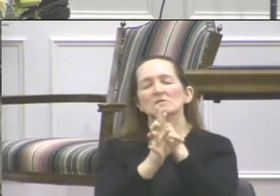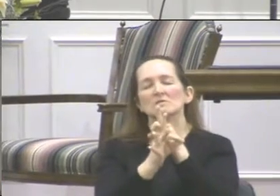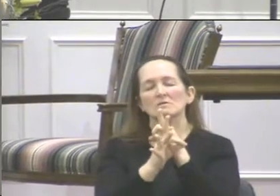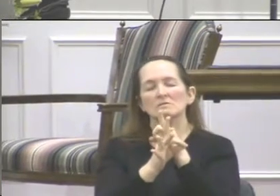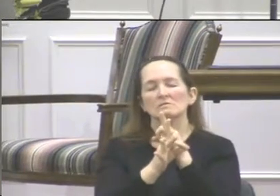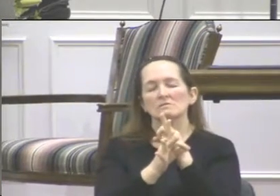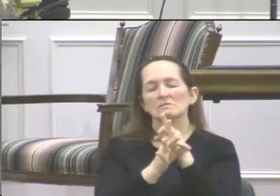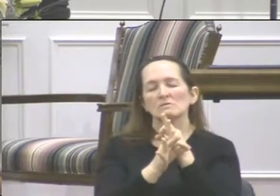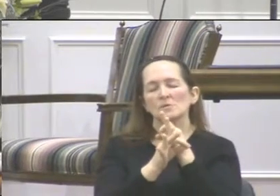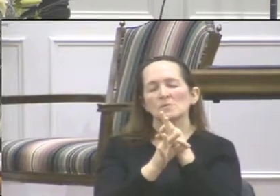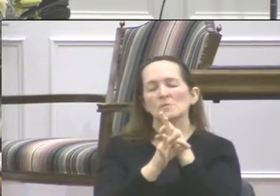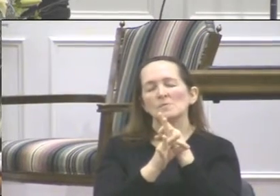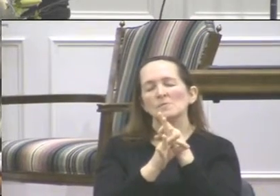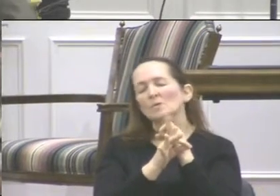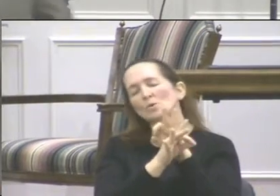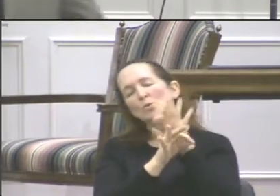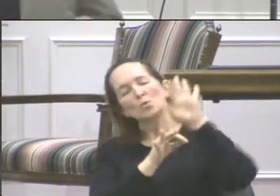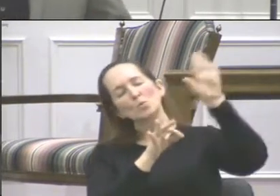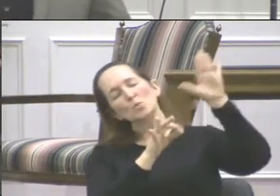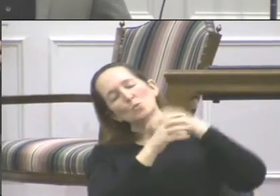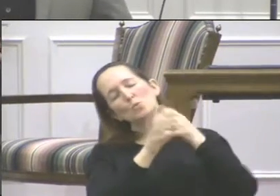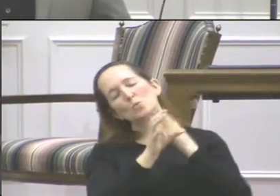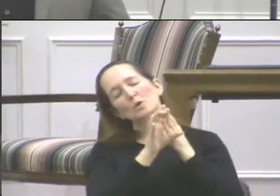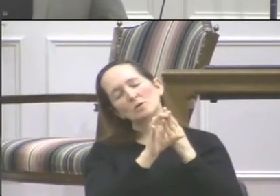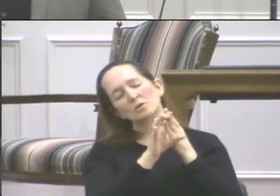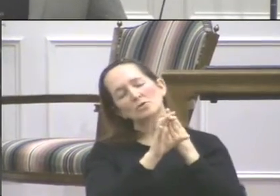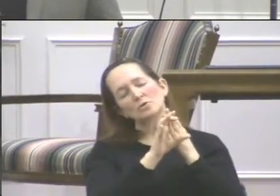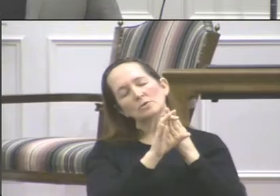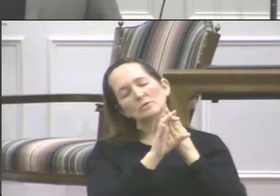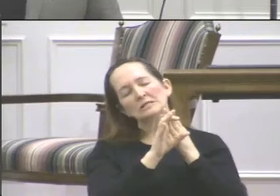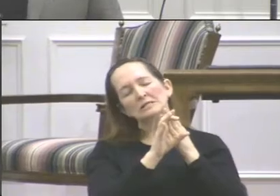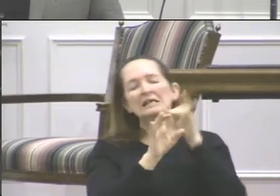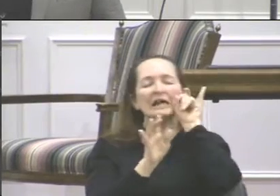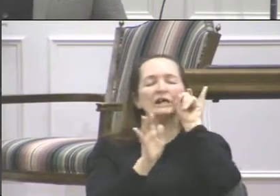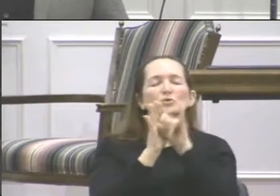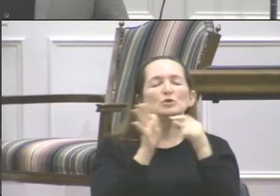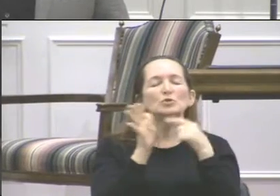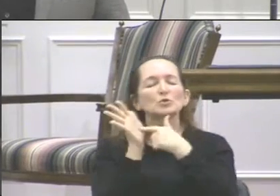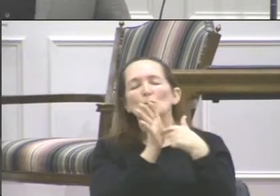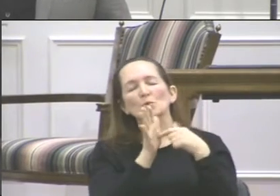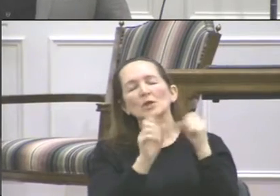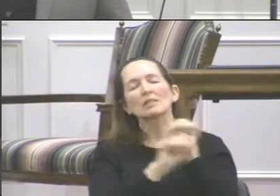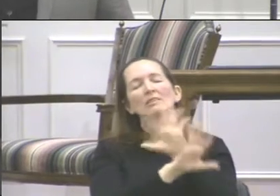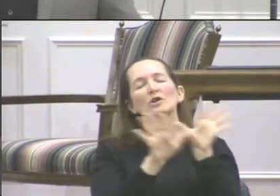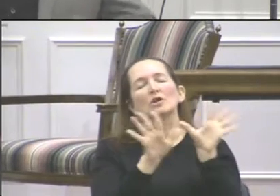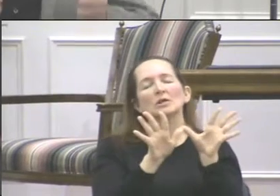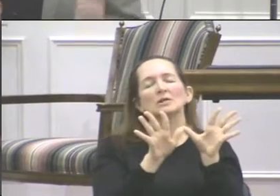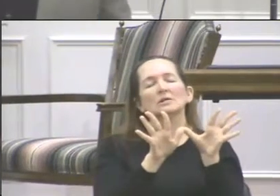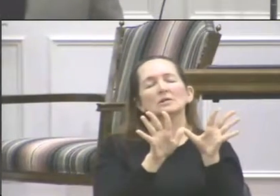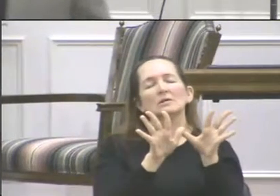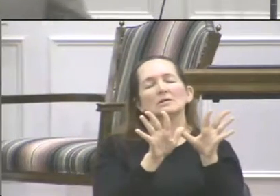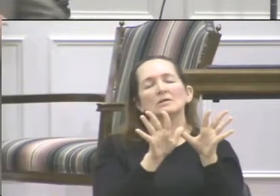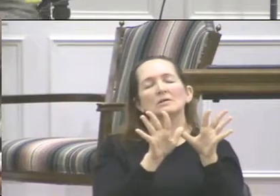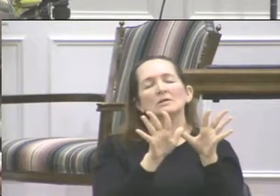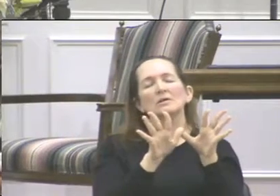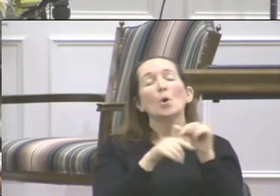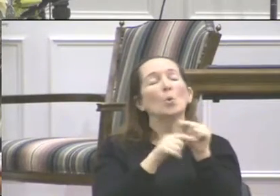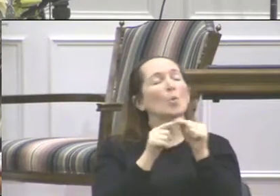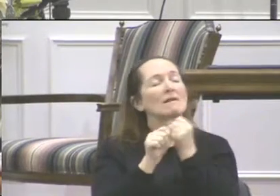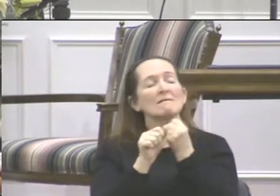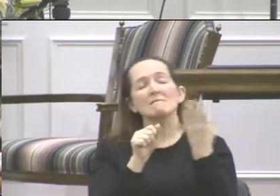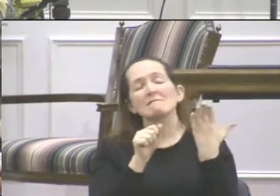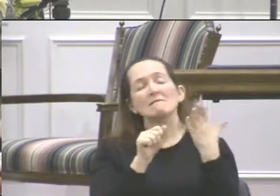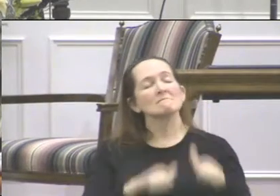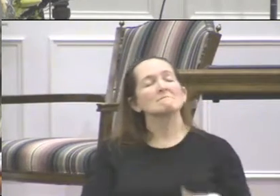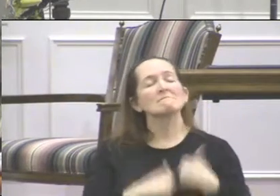Lord, your creation has illustrated very clearly that when anything that is